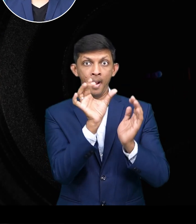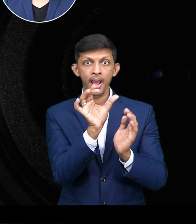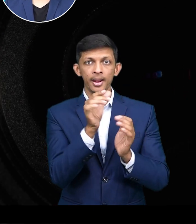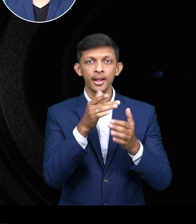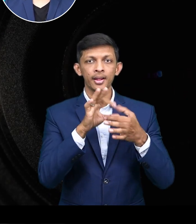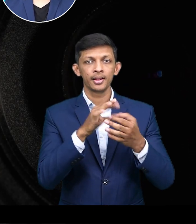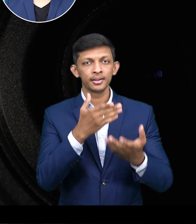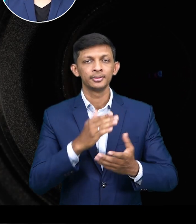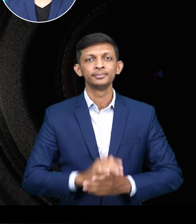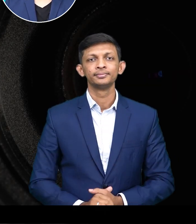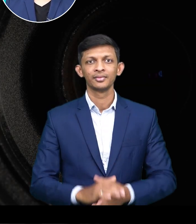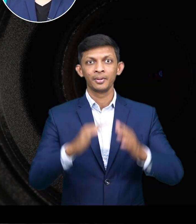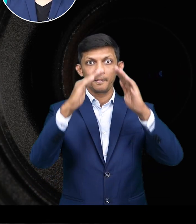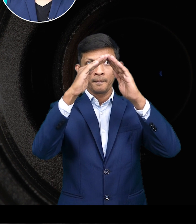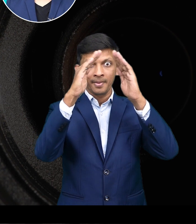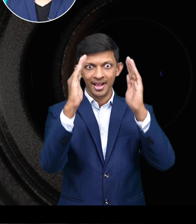edges.